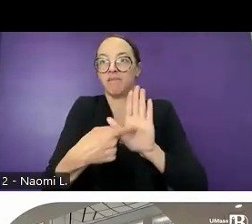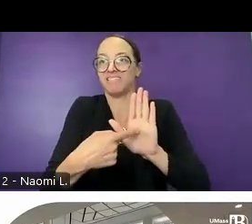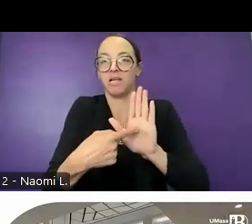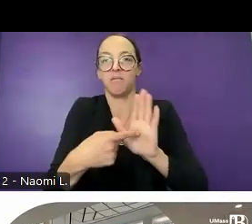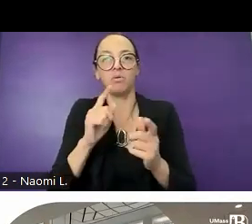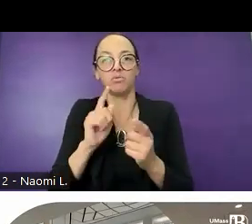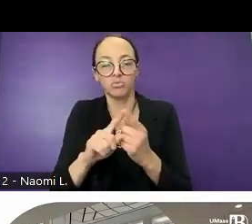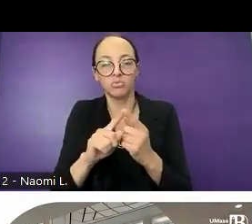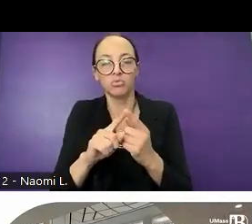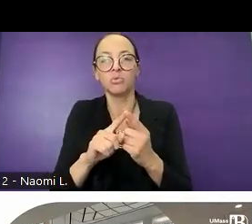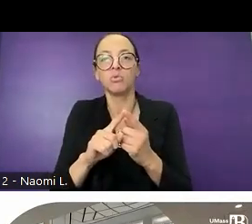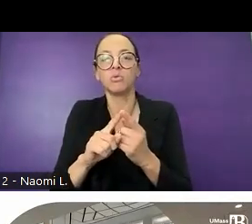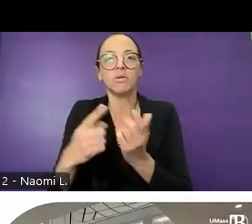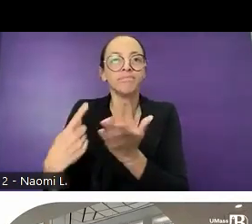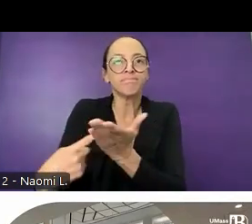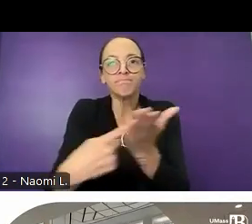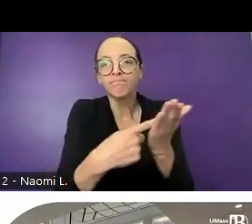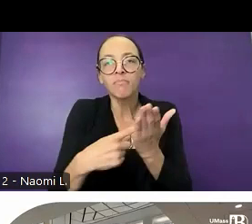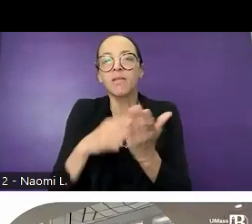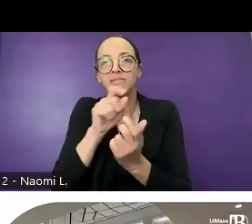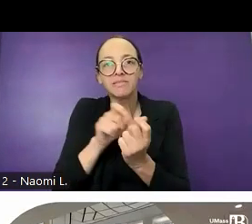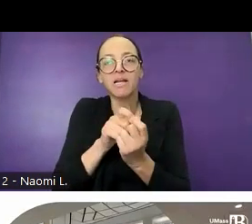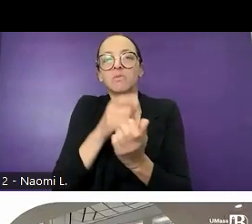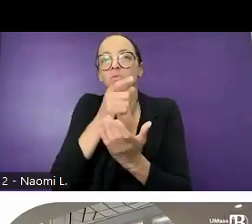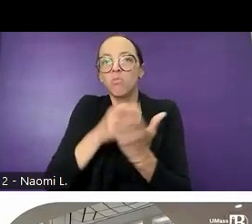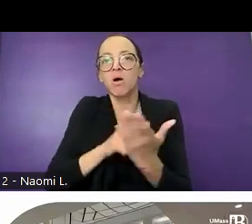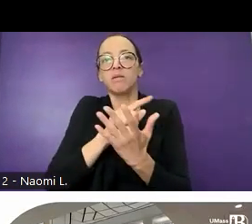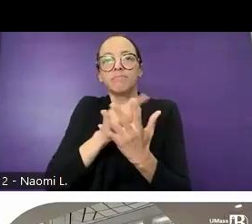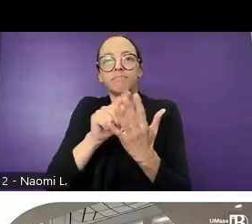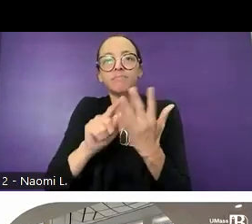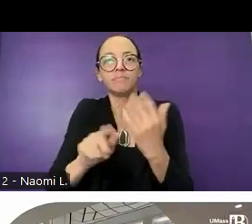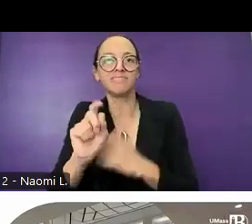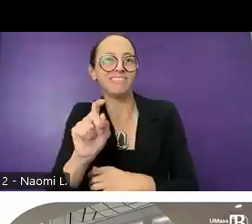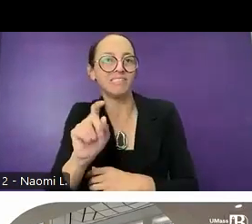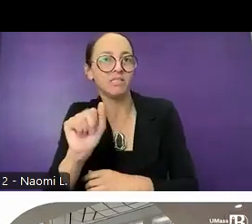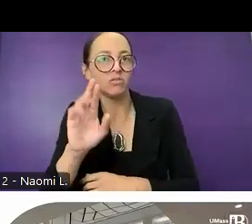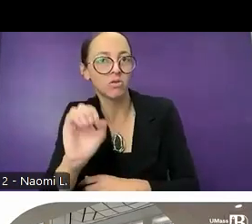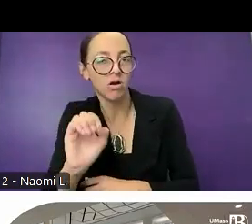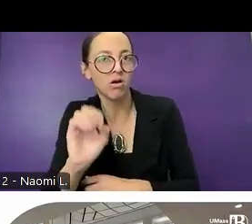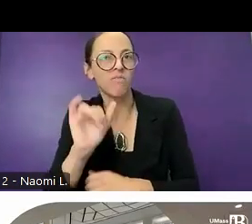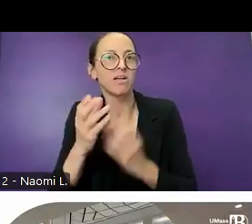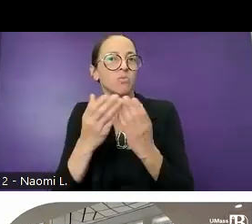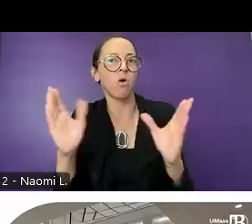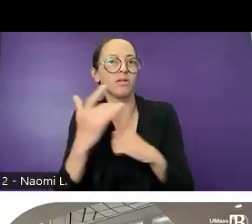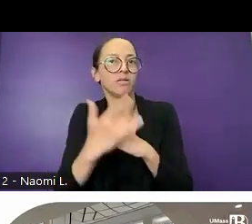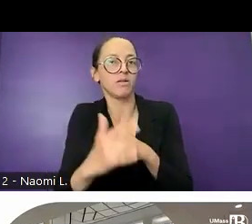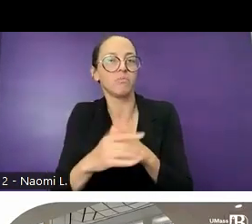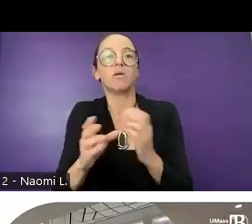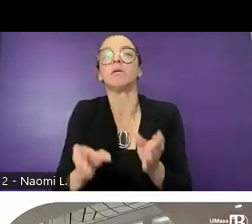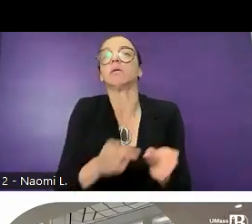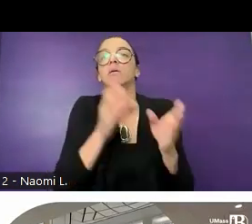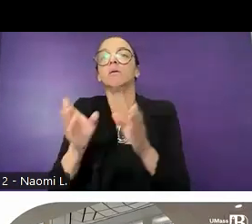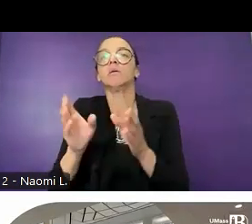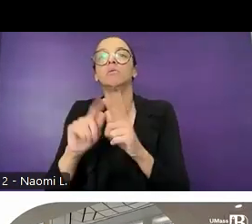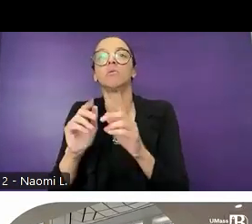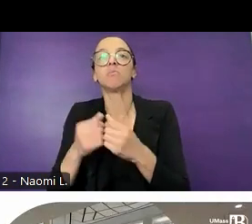become available. Conducting a wide swath of consumer focus groups and listening